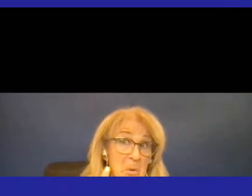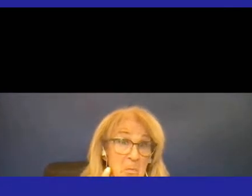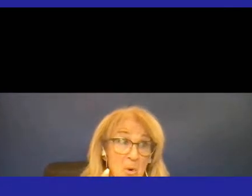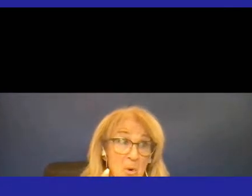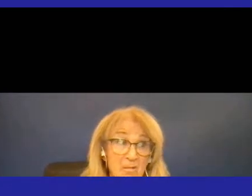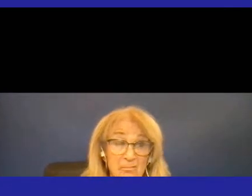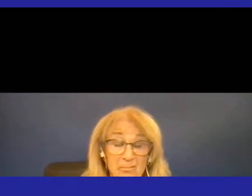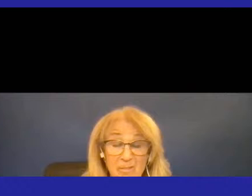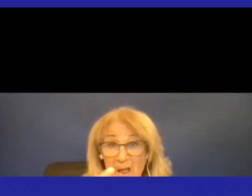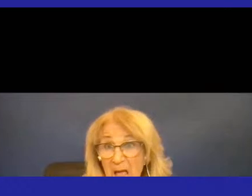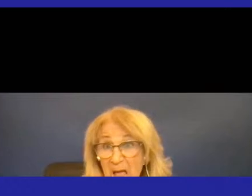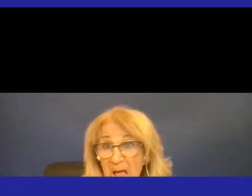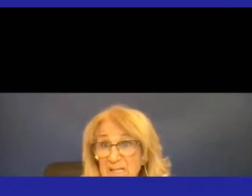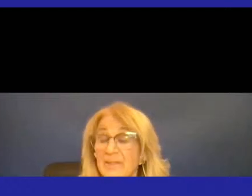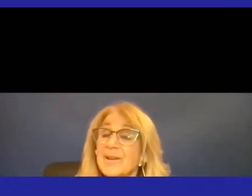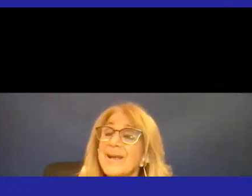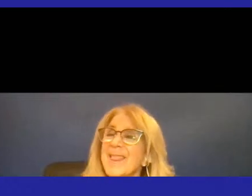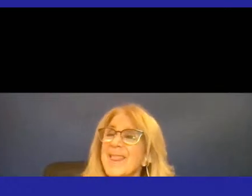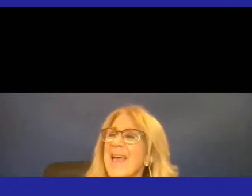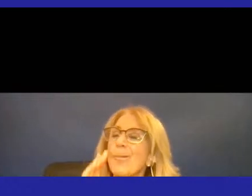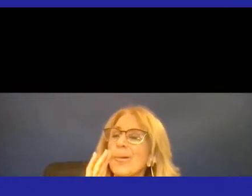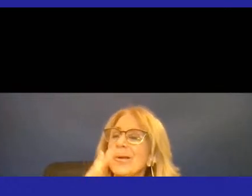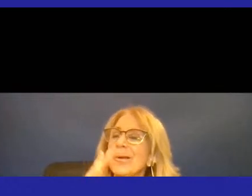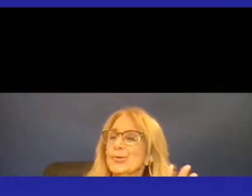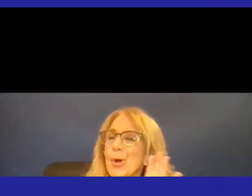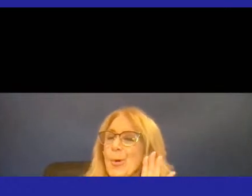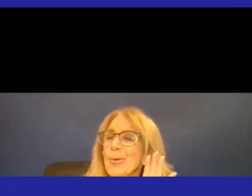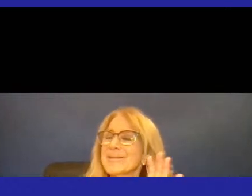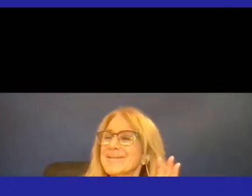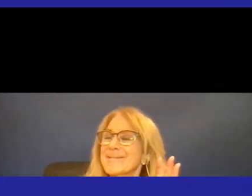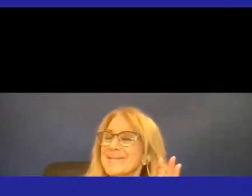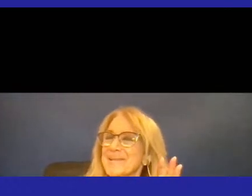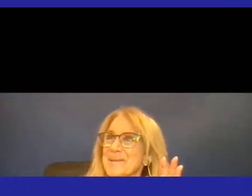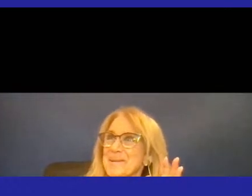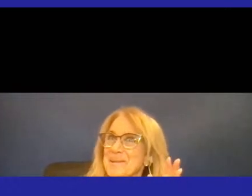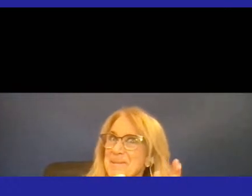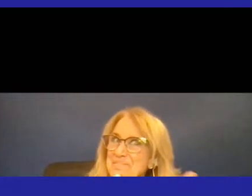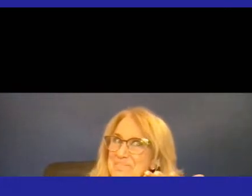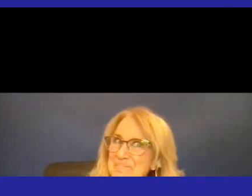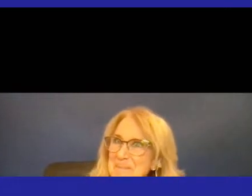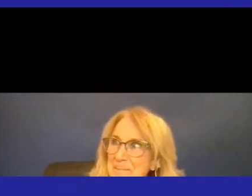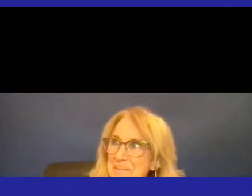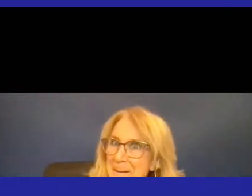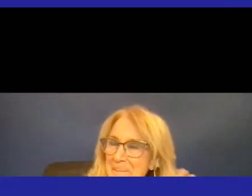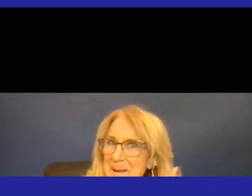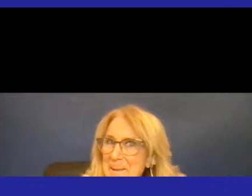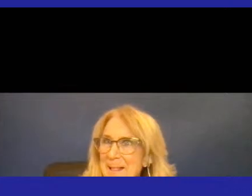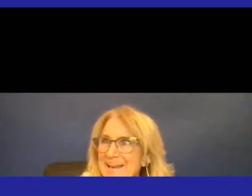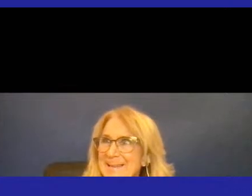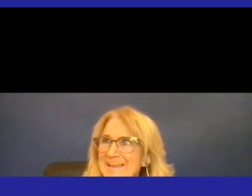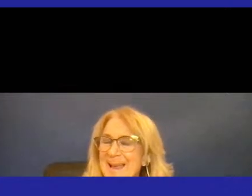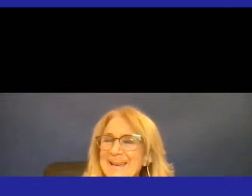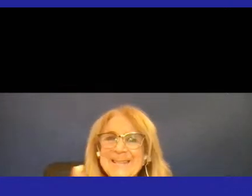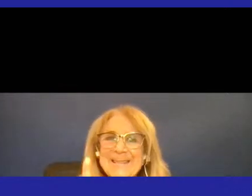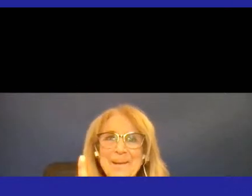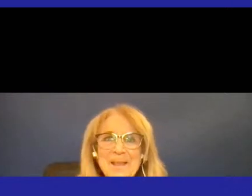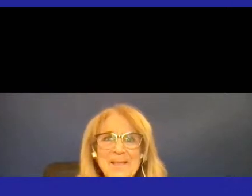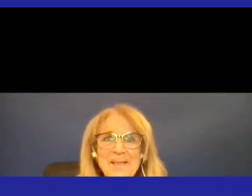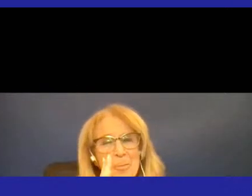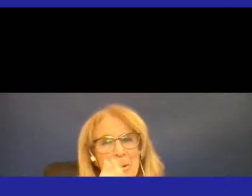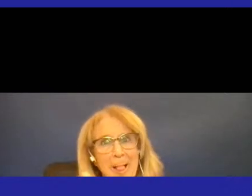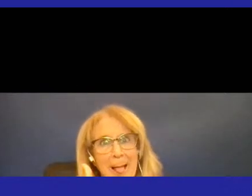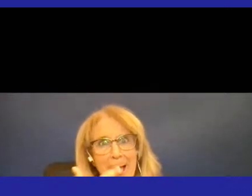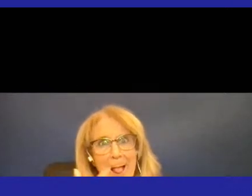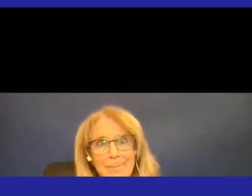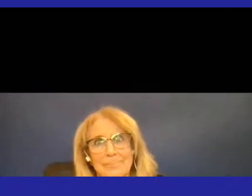can get people excited about, like, maybe something operationally that can make us better. Yeah. No,